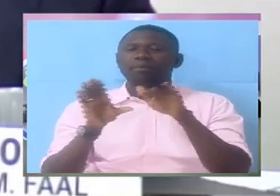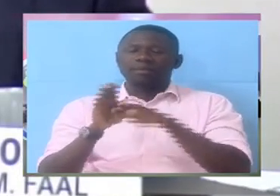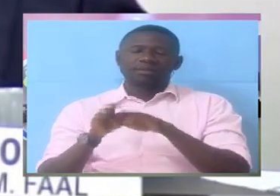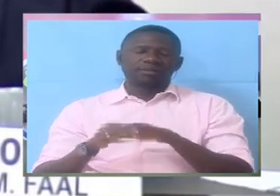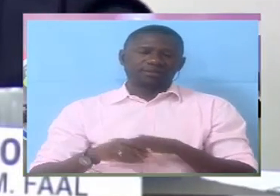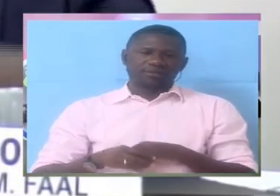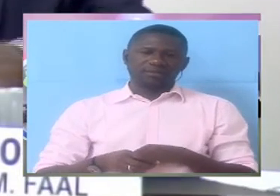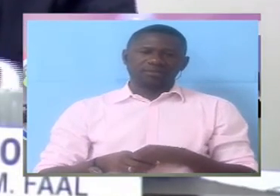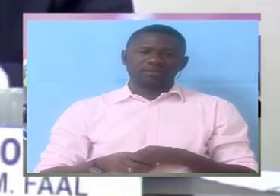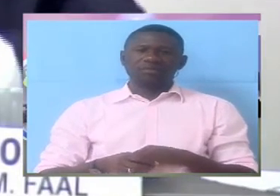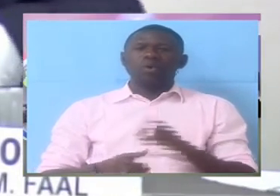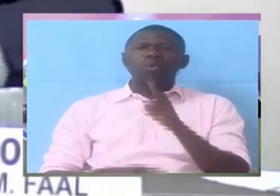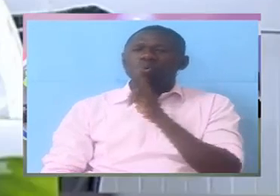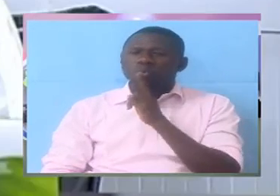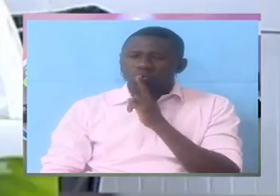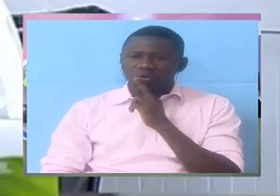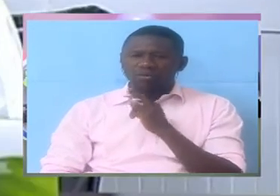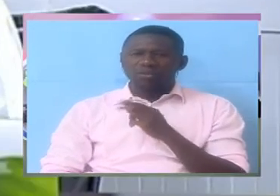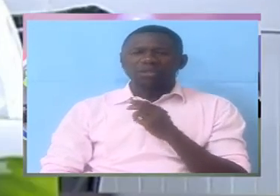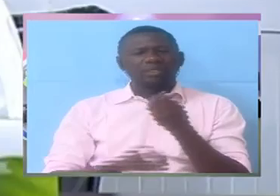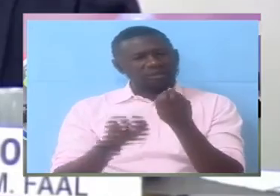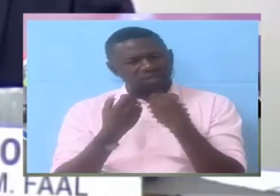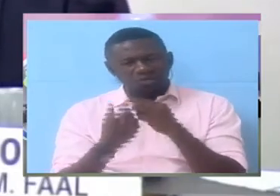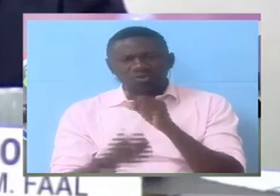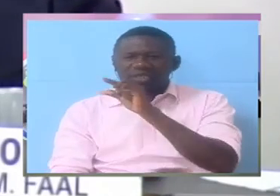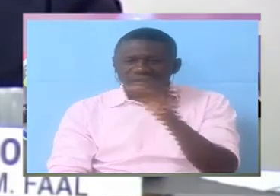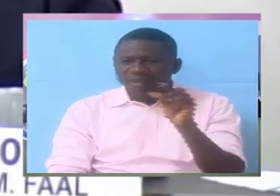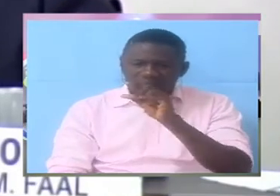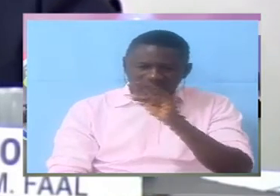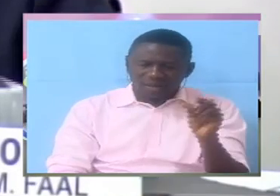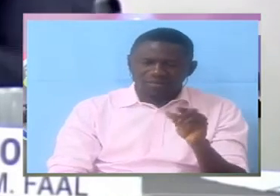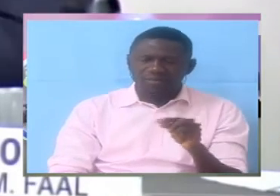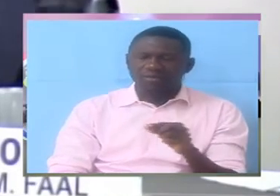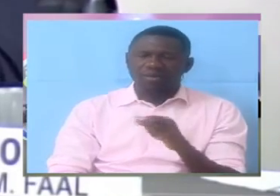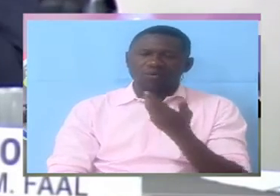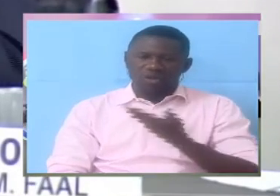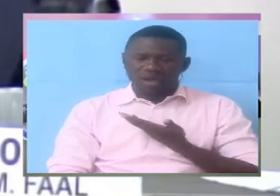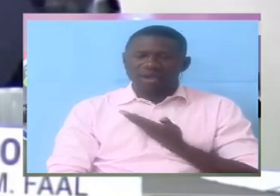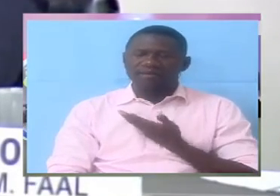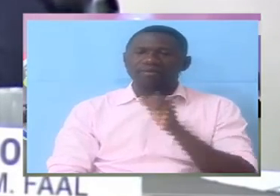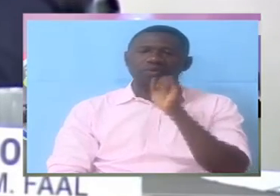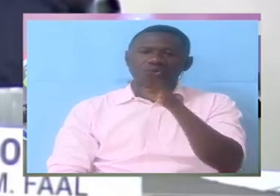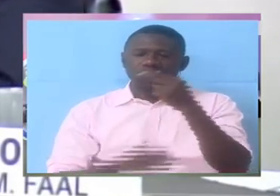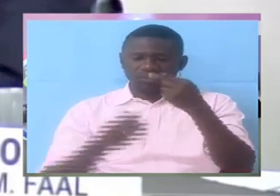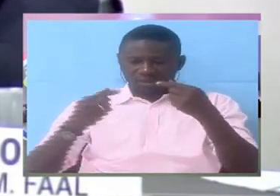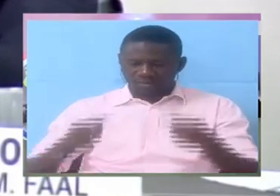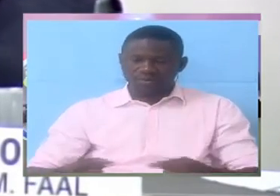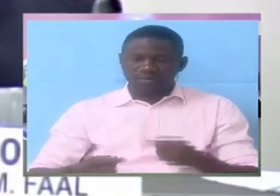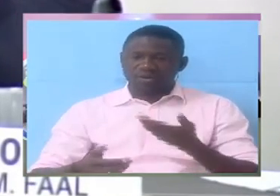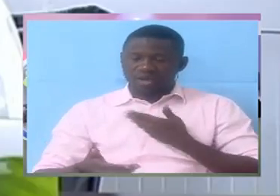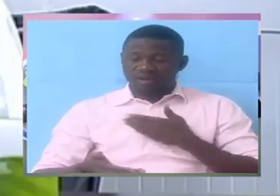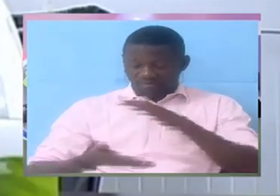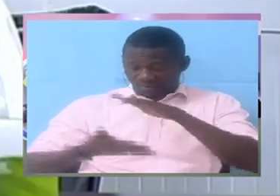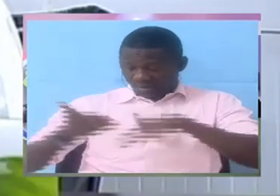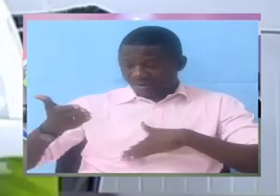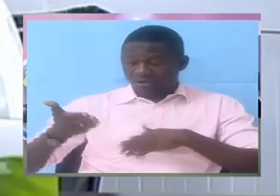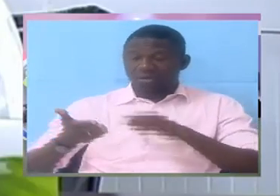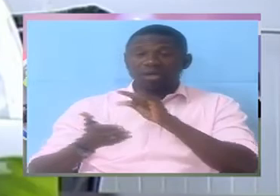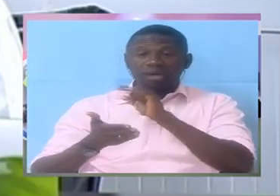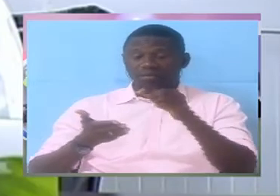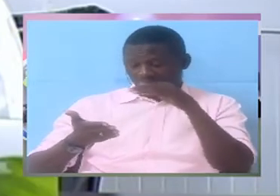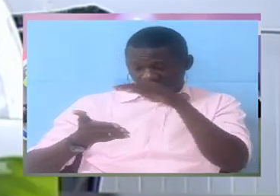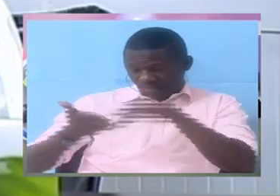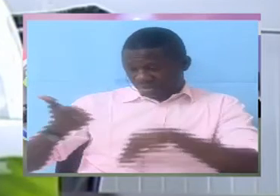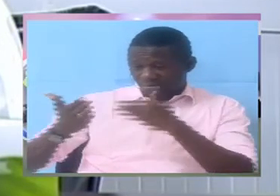their names. We have your statement, you have them listed. Yeah. Here is your